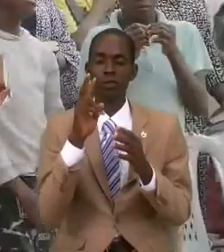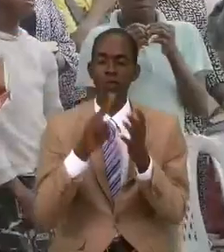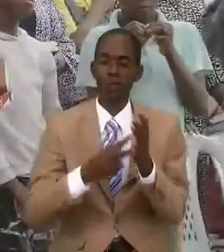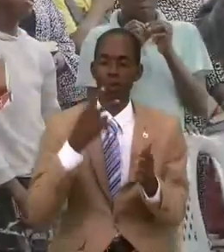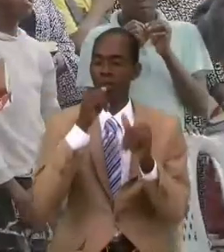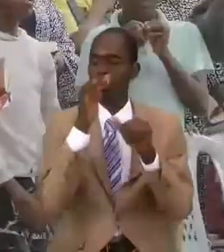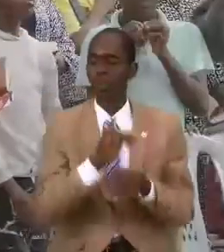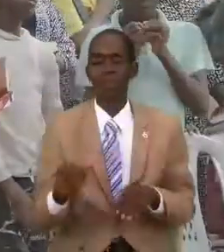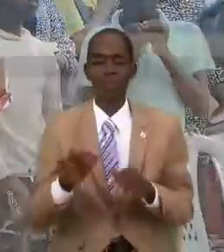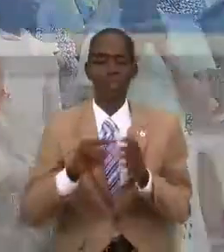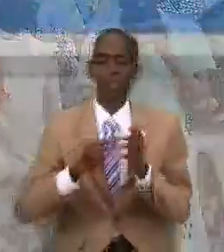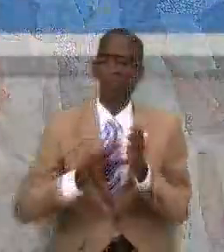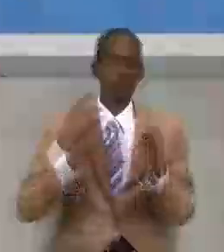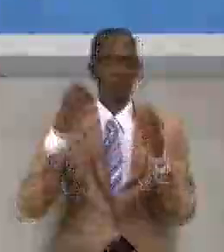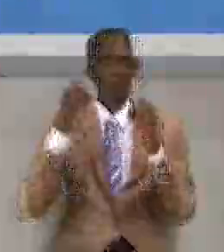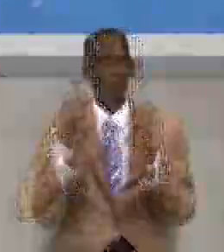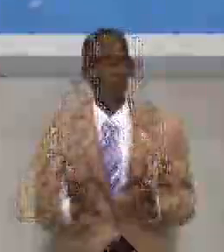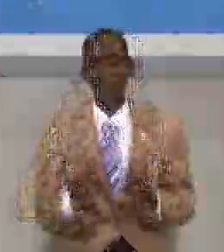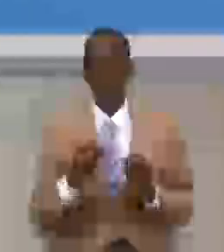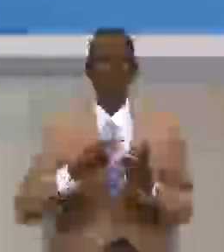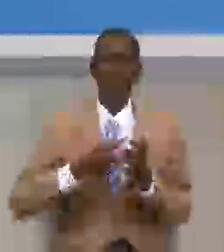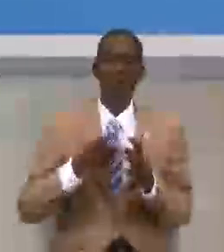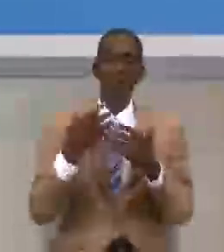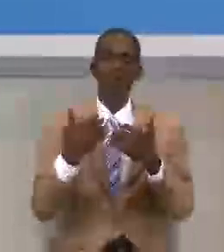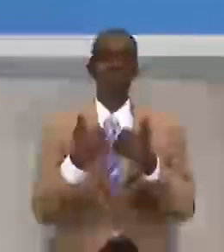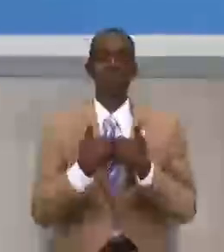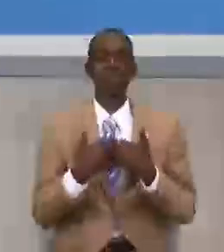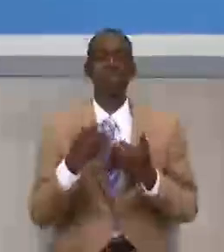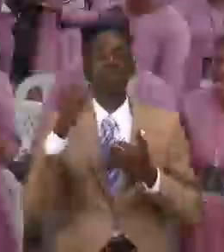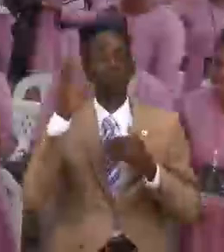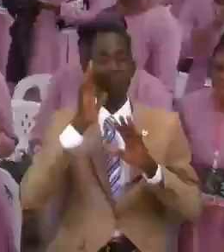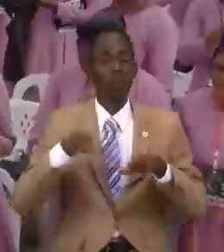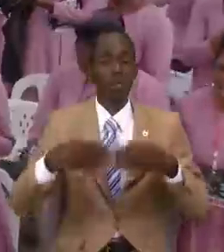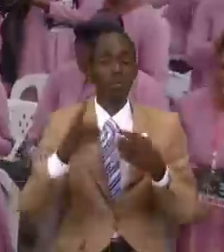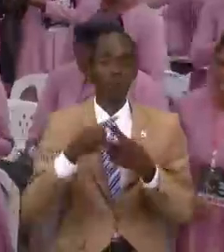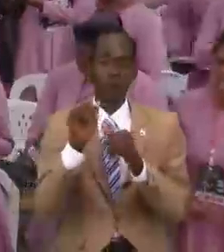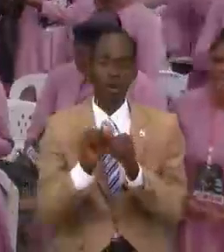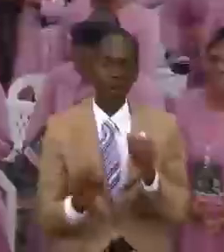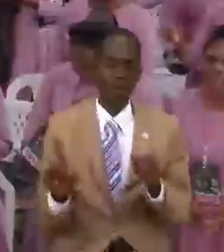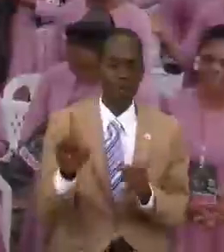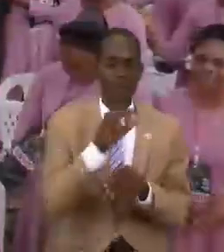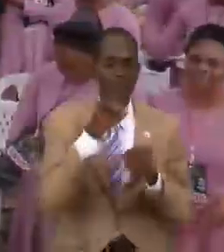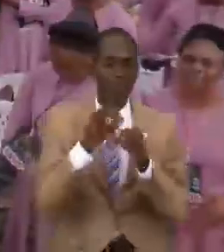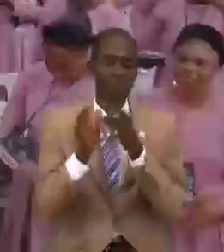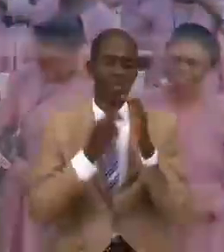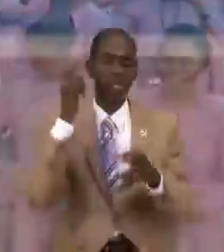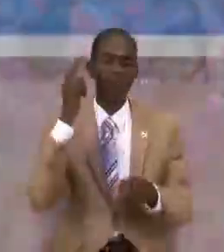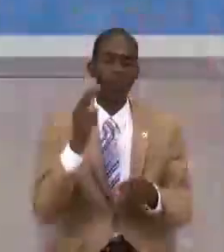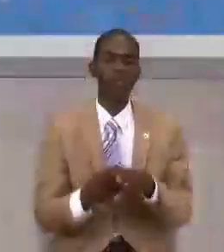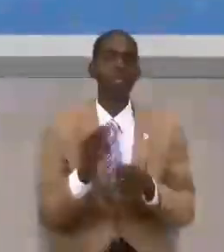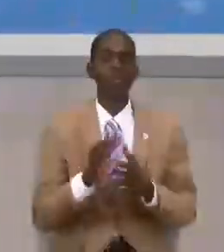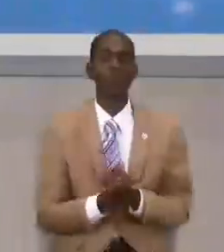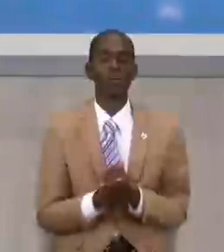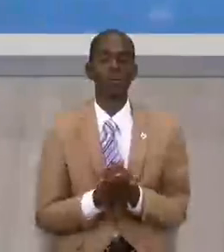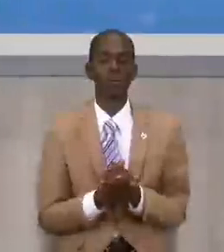possession. You grant to everyone in Jesus' name. And we pray, Lord, that your word